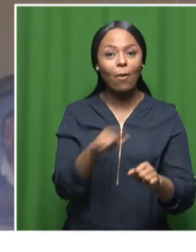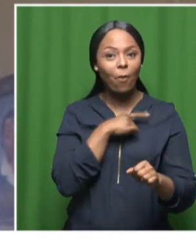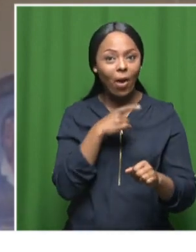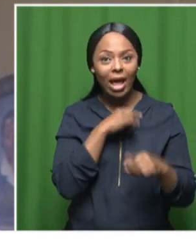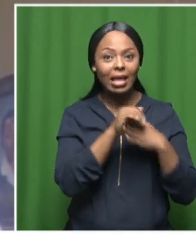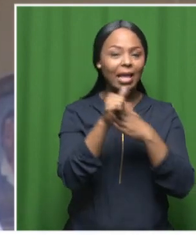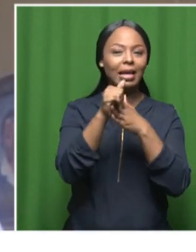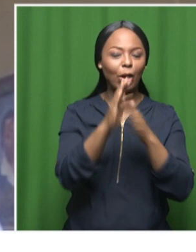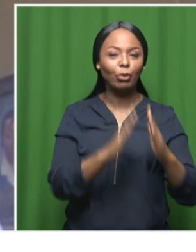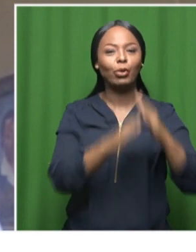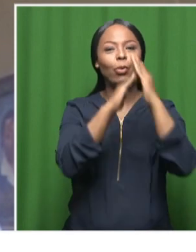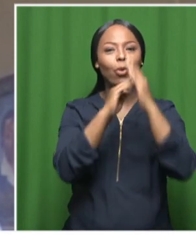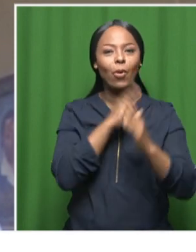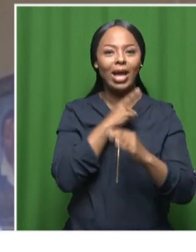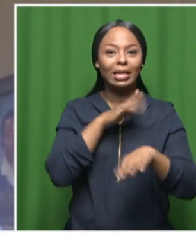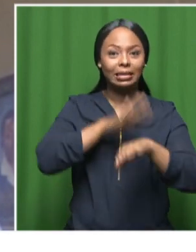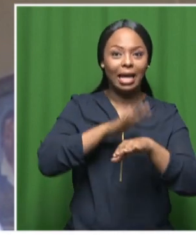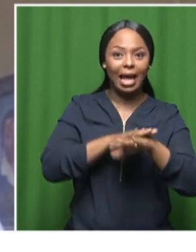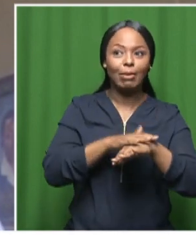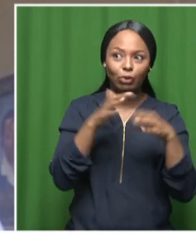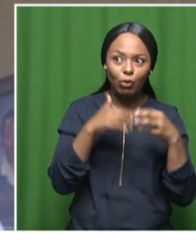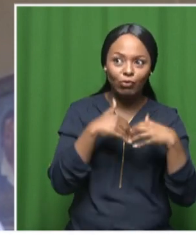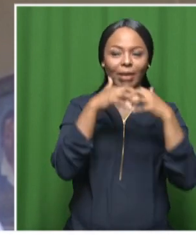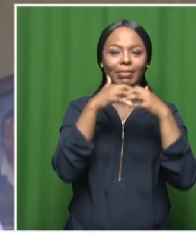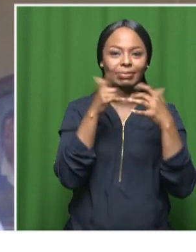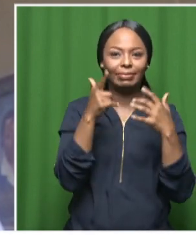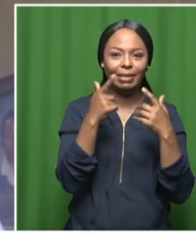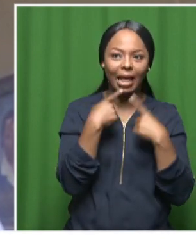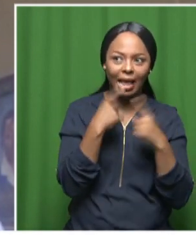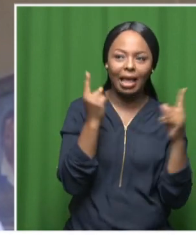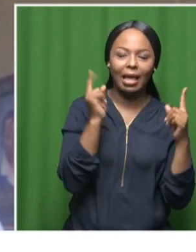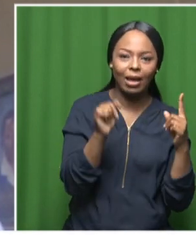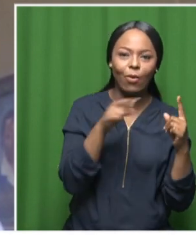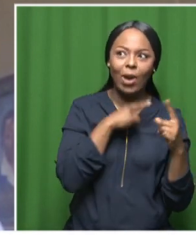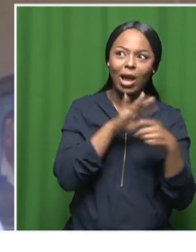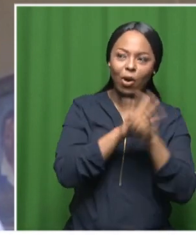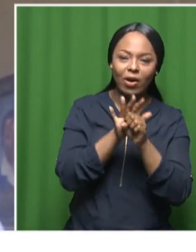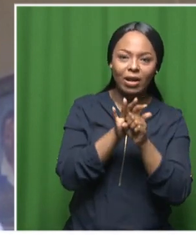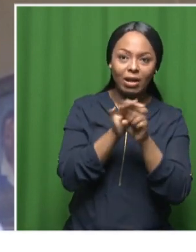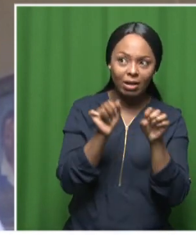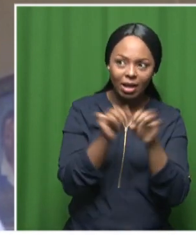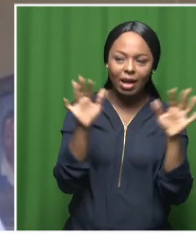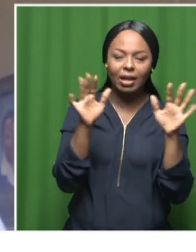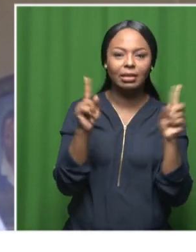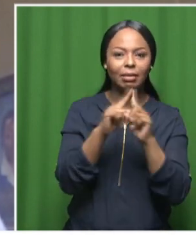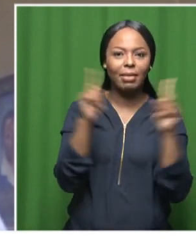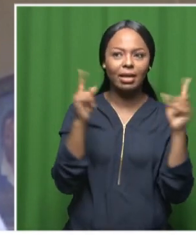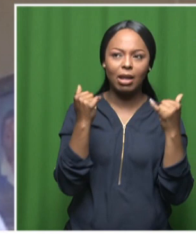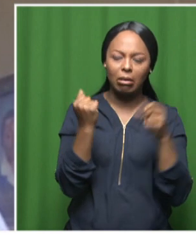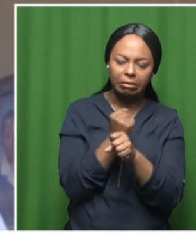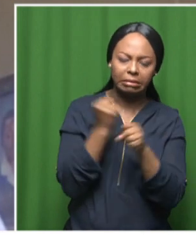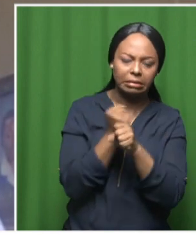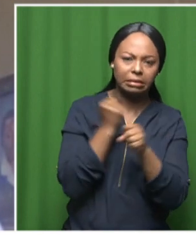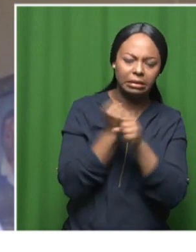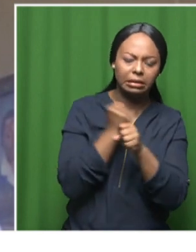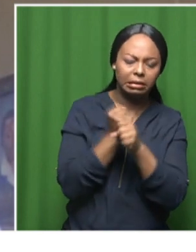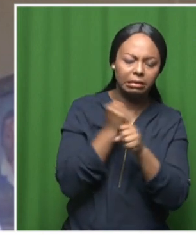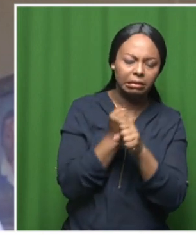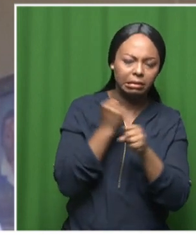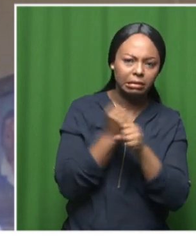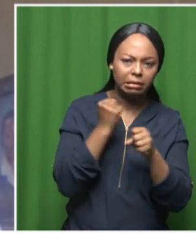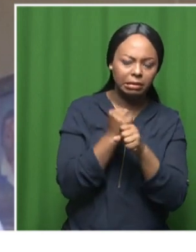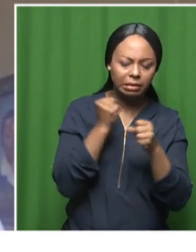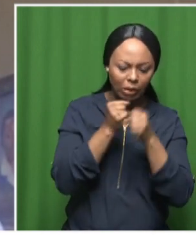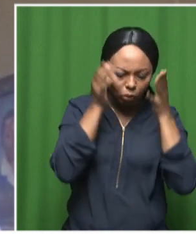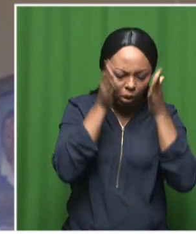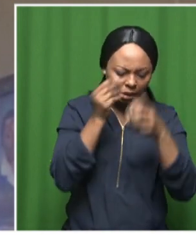their placement in the time. And as Nothemba says, because of COVID, the emergence of work has been very resonant,